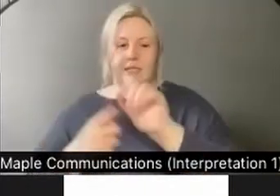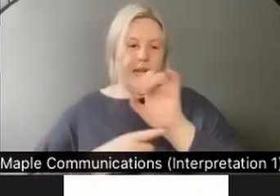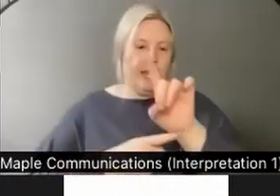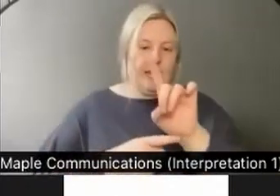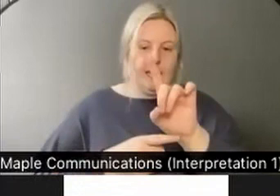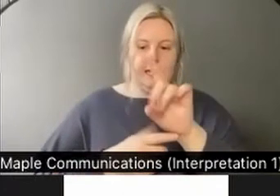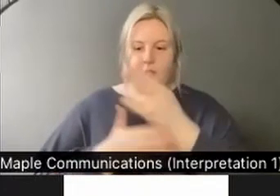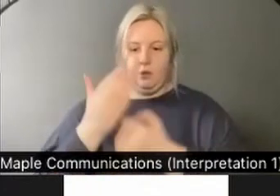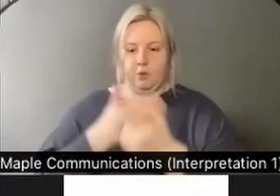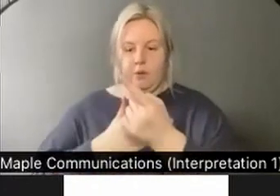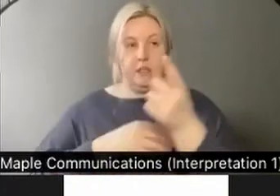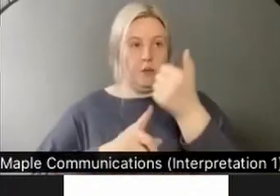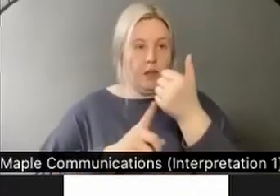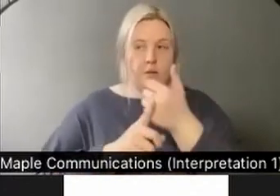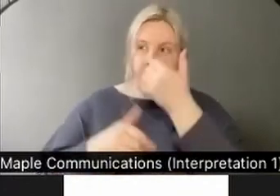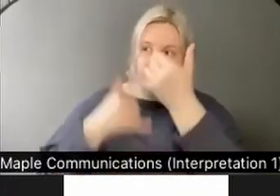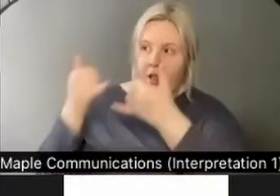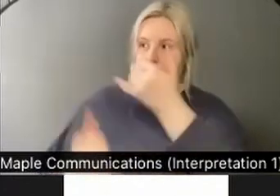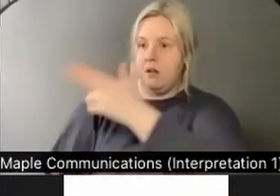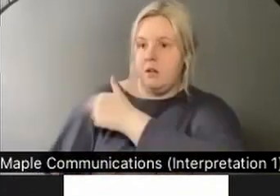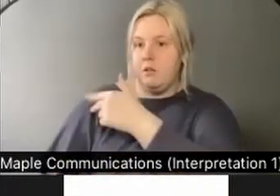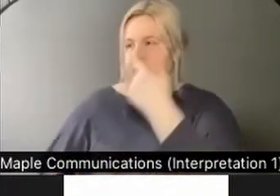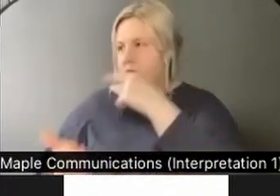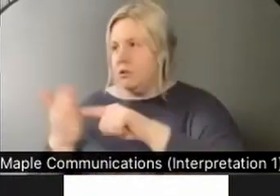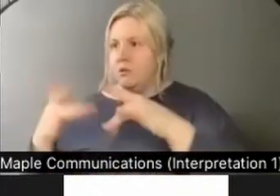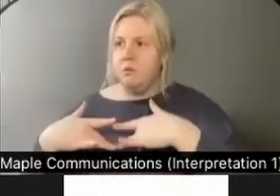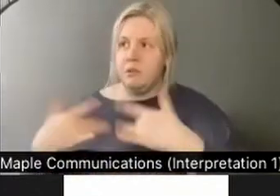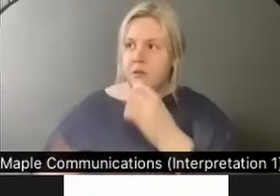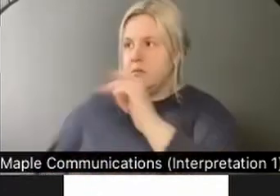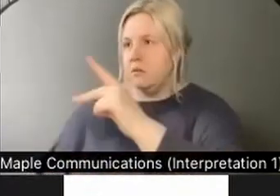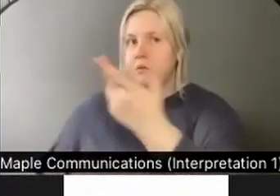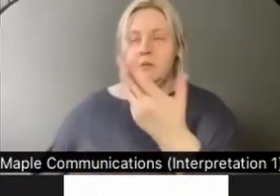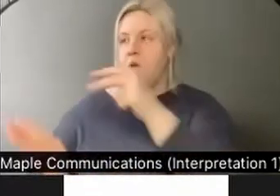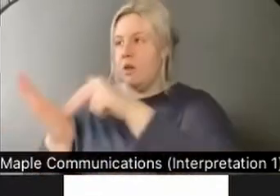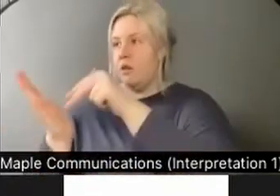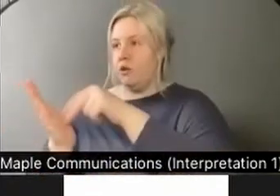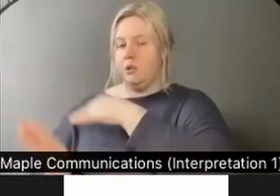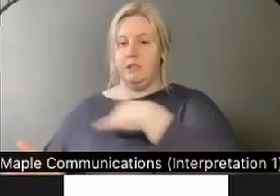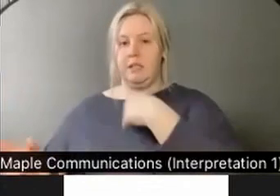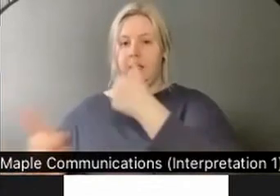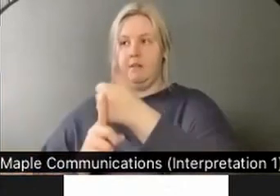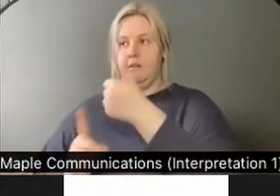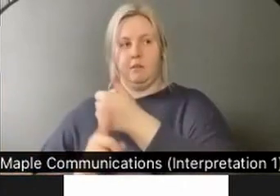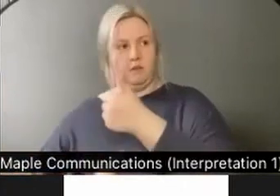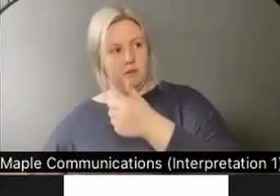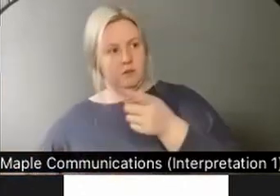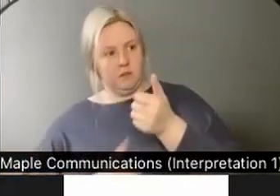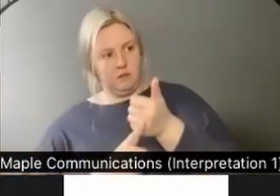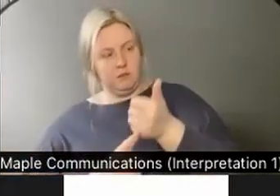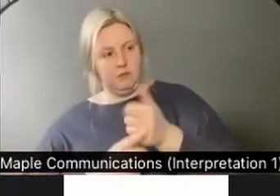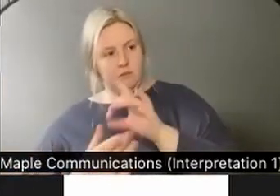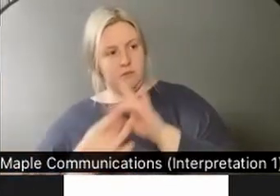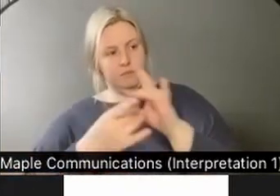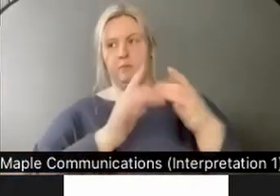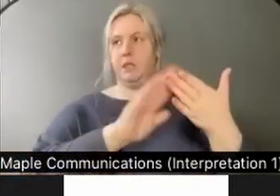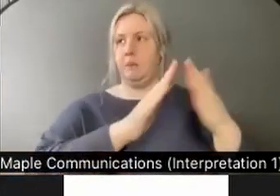calling the hospital to check on me. This alerted the nursing staff to the fact that I was very much connected to a community